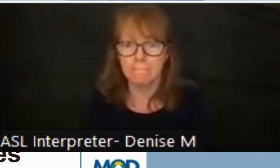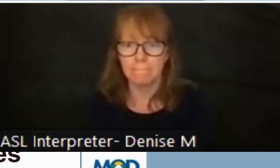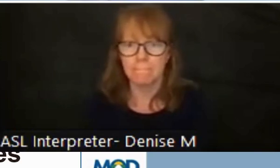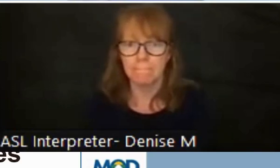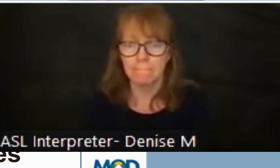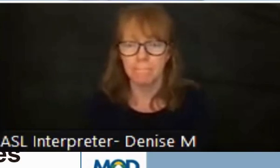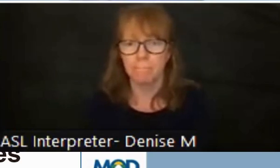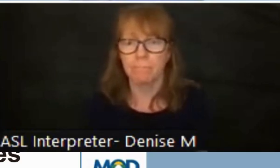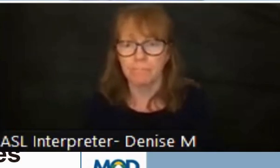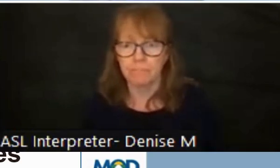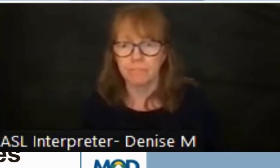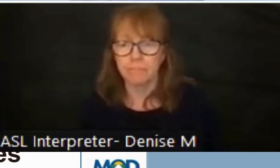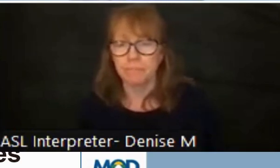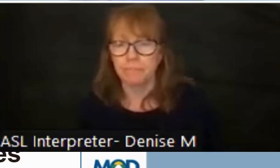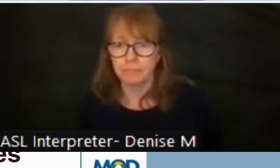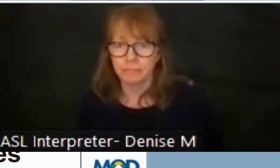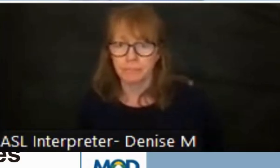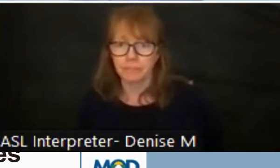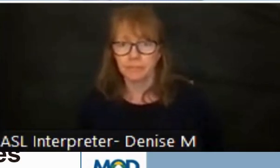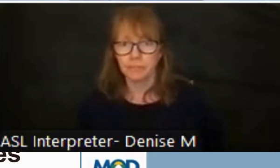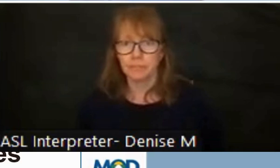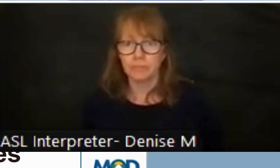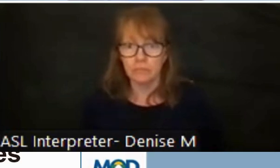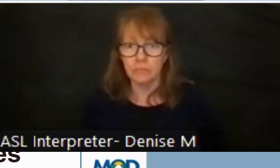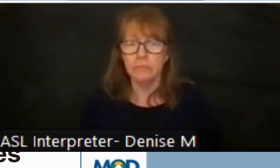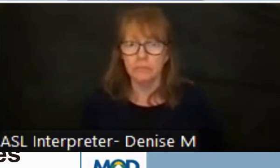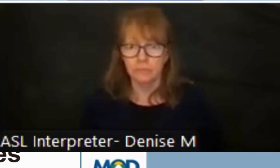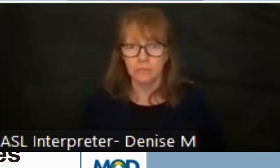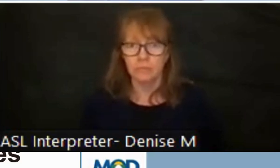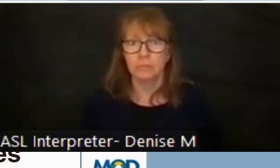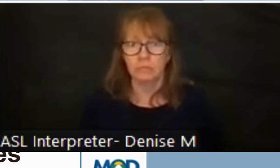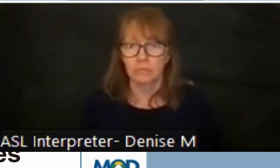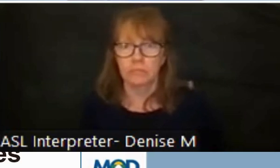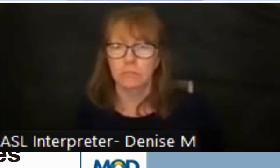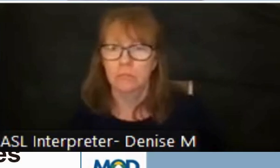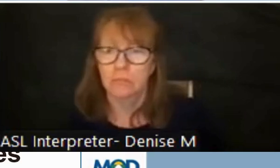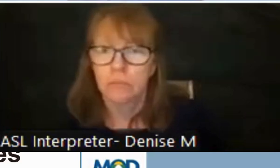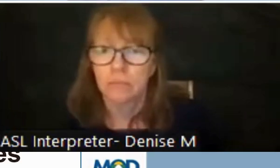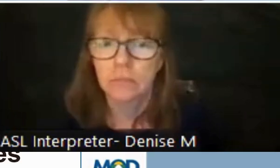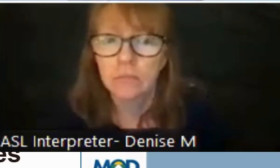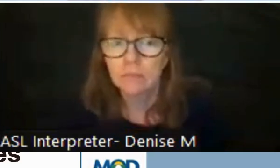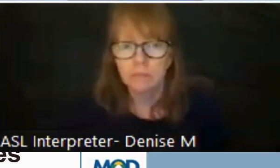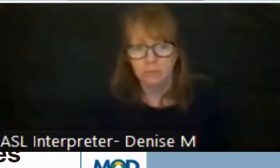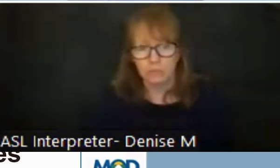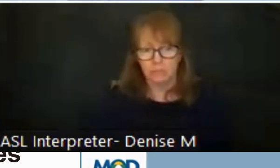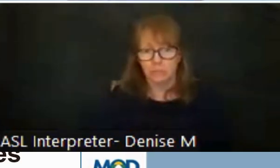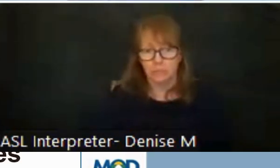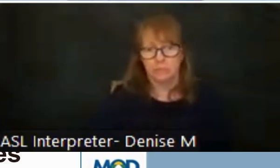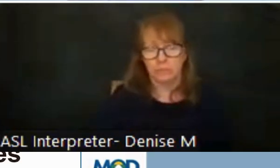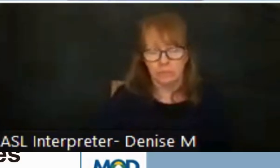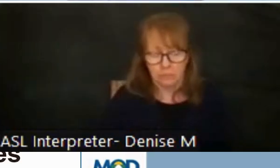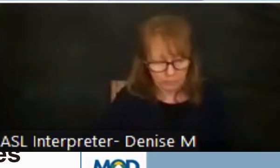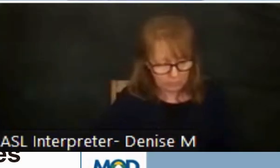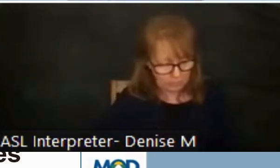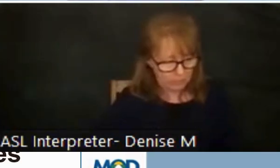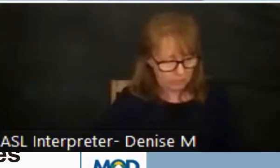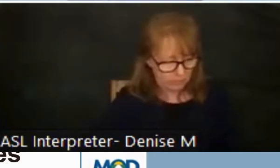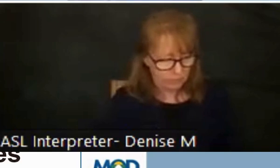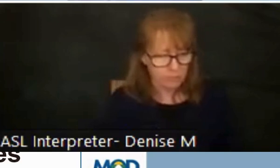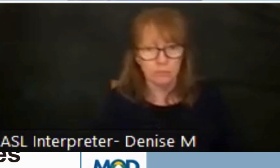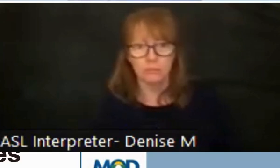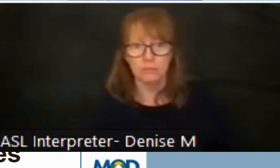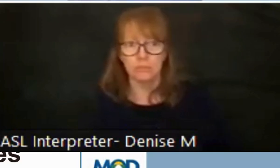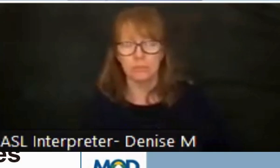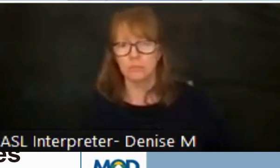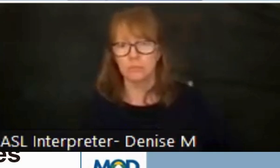enforcement of the Massachusetts Architectural Access Board regulations. As we mentioned before, the Architectural Access